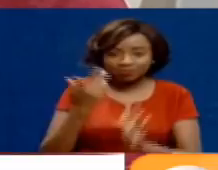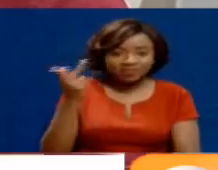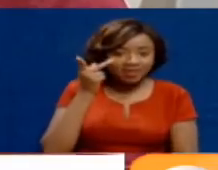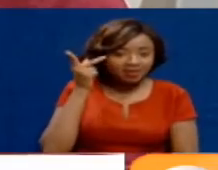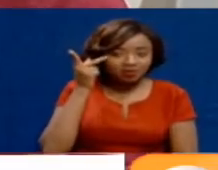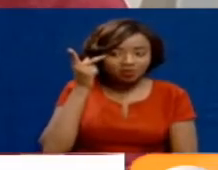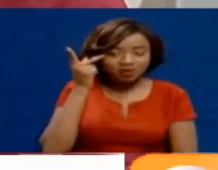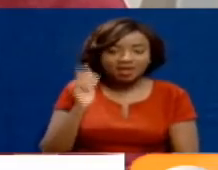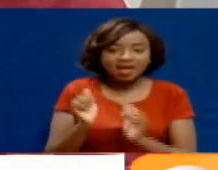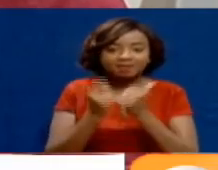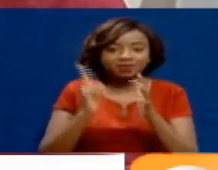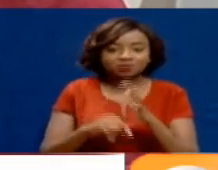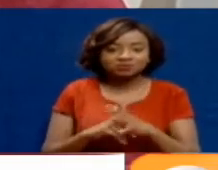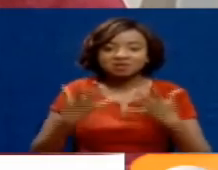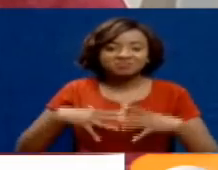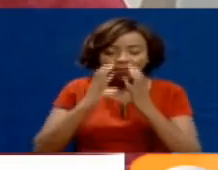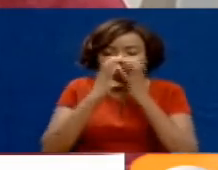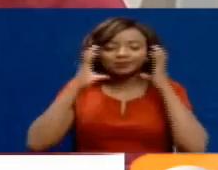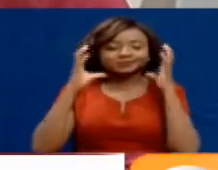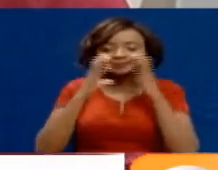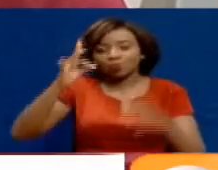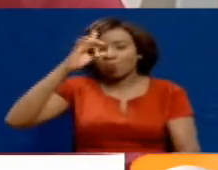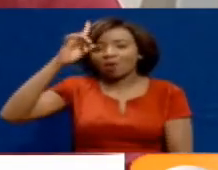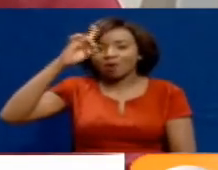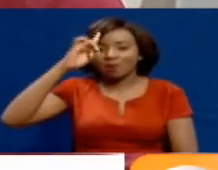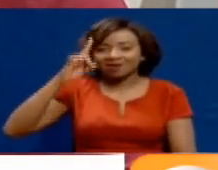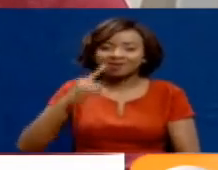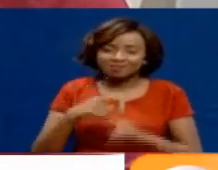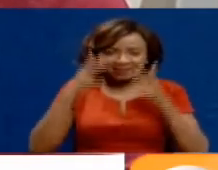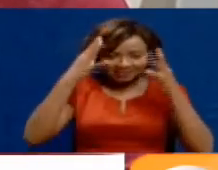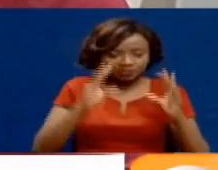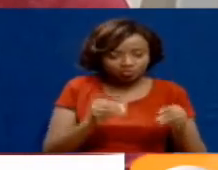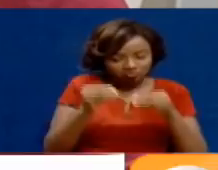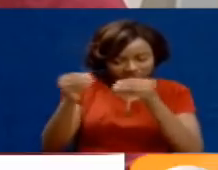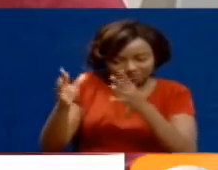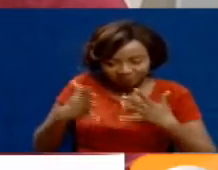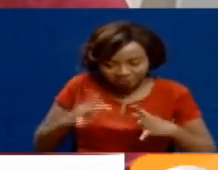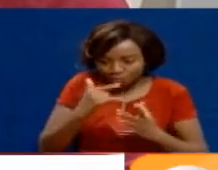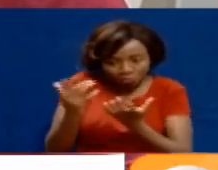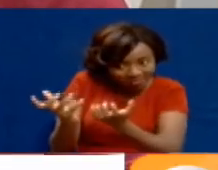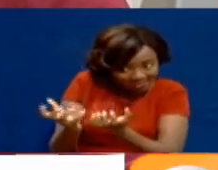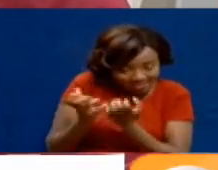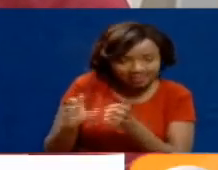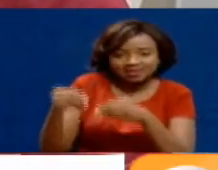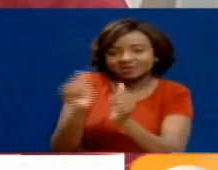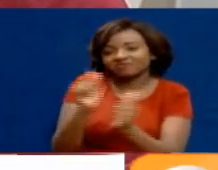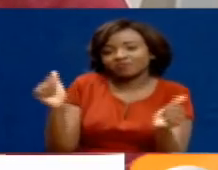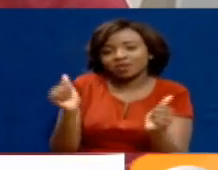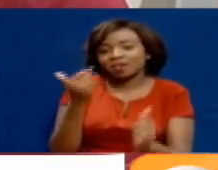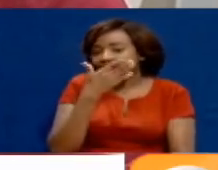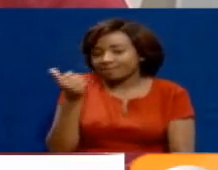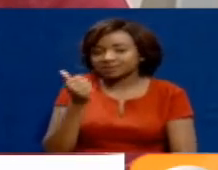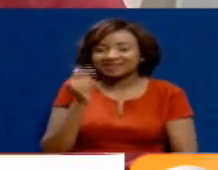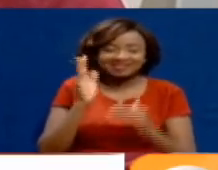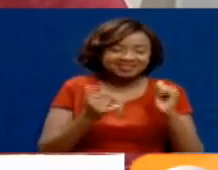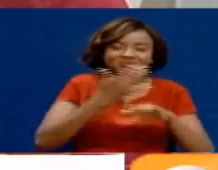job without necessarily using masks for everybody, but for those who need them. So we should encourage people to take measures in preventing them, and